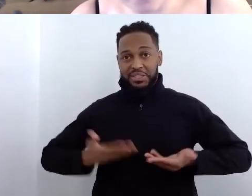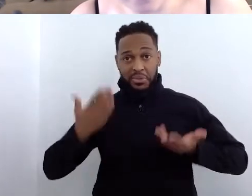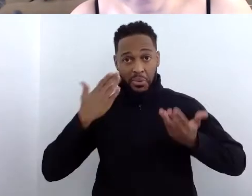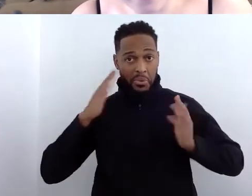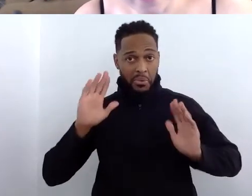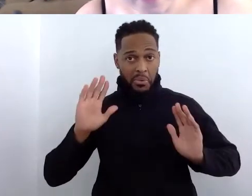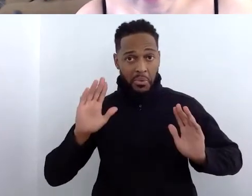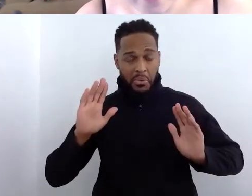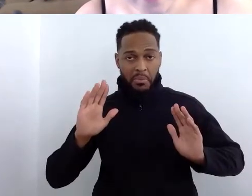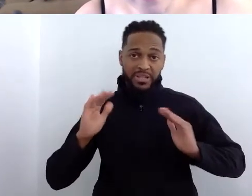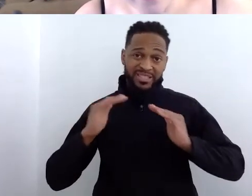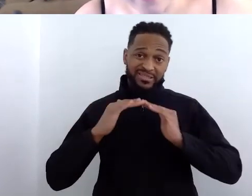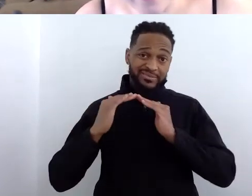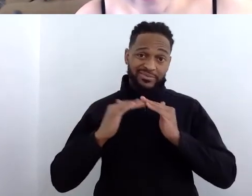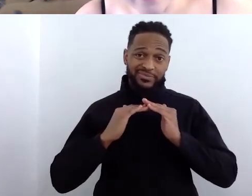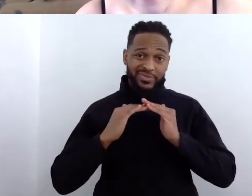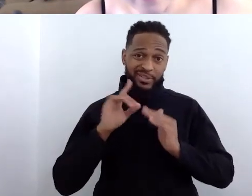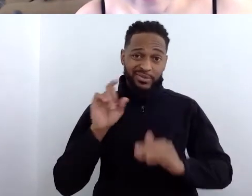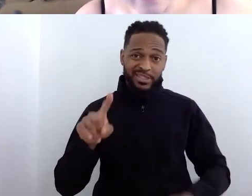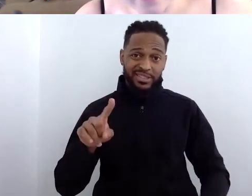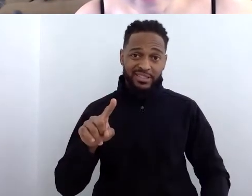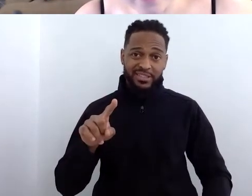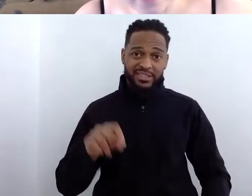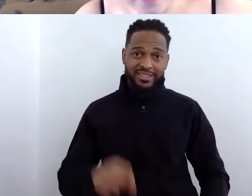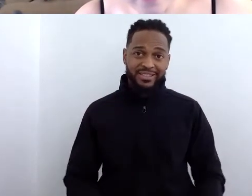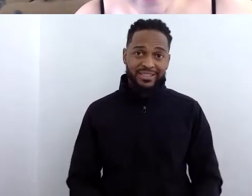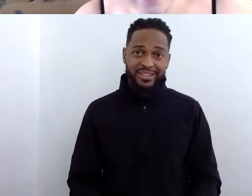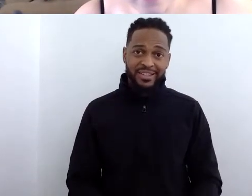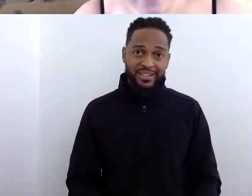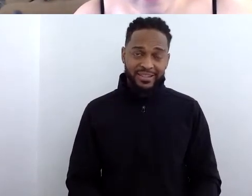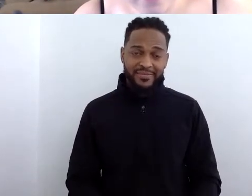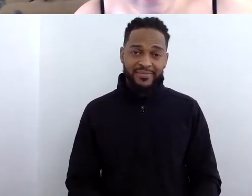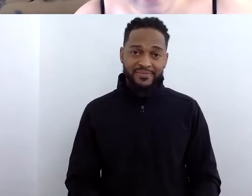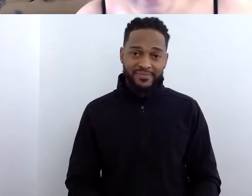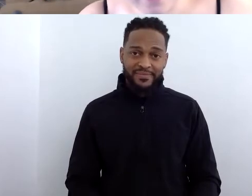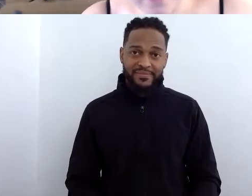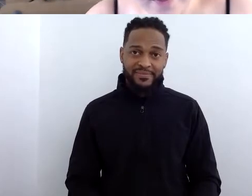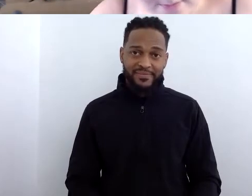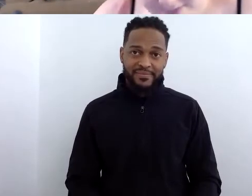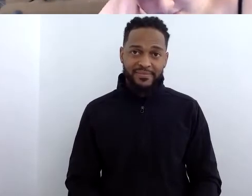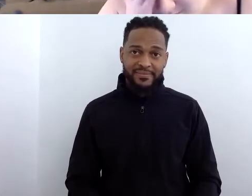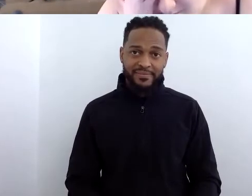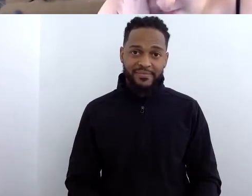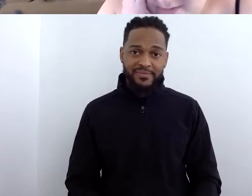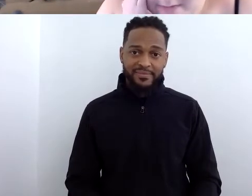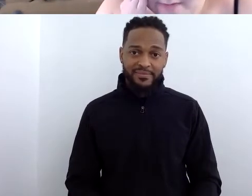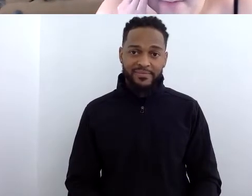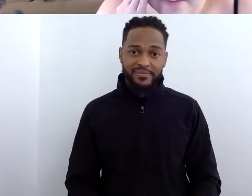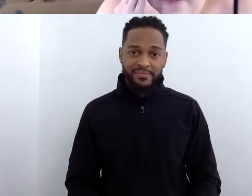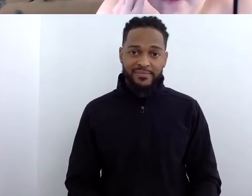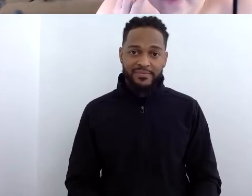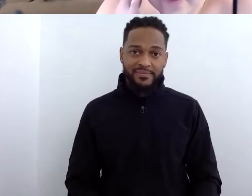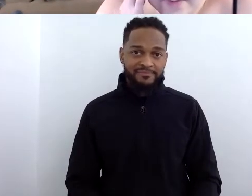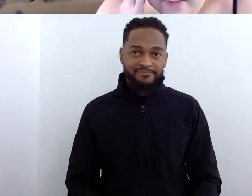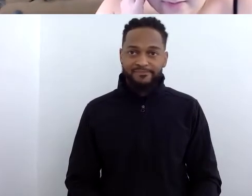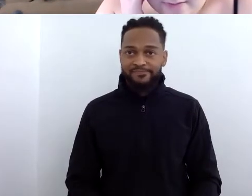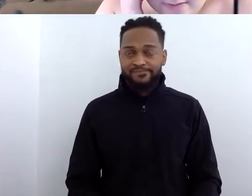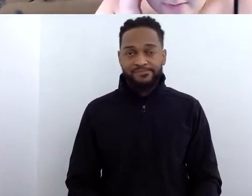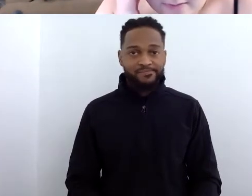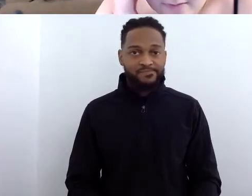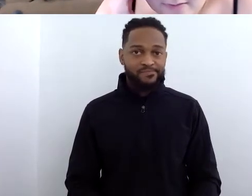it's fair. The people, especially now. I mean, there's really no excuse now.